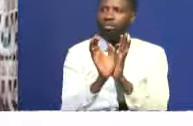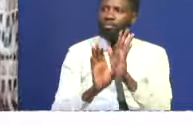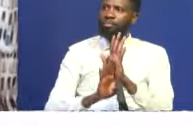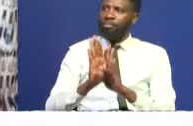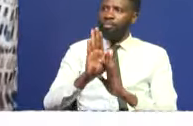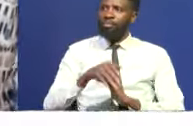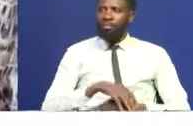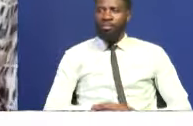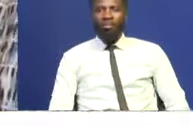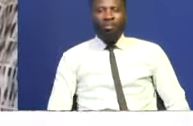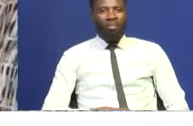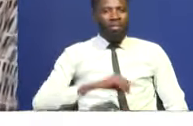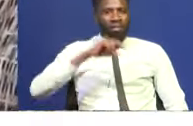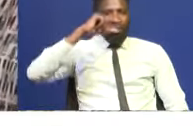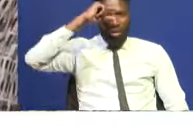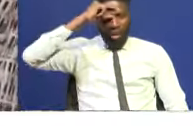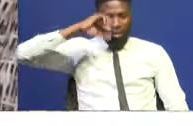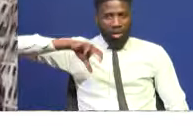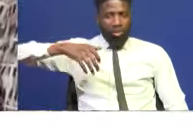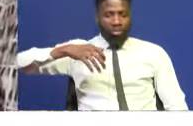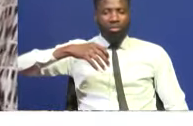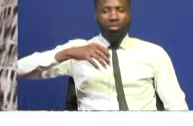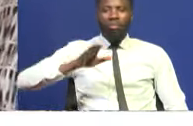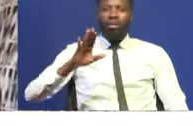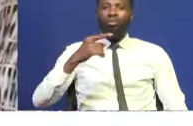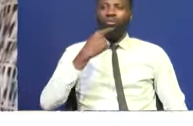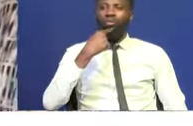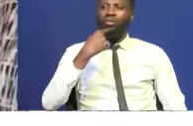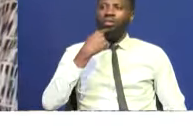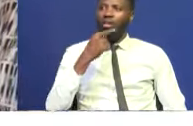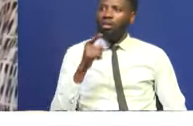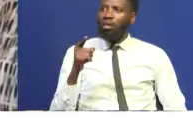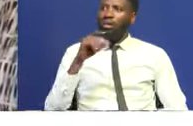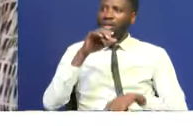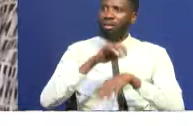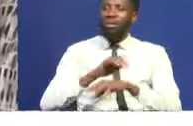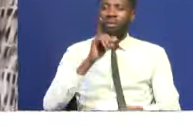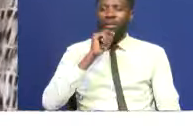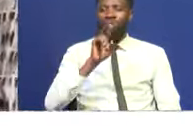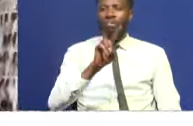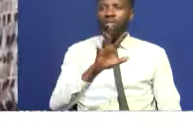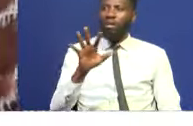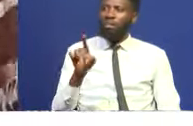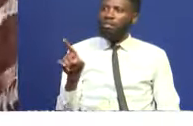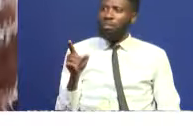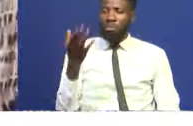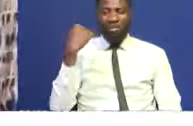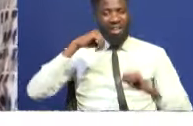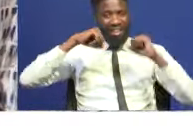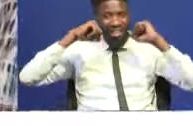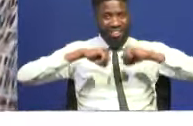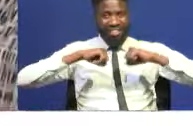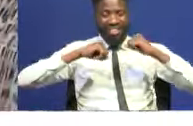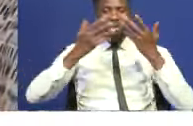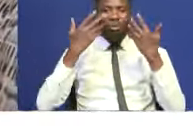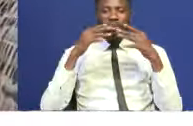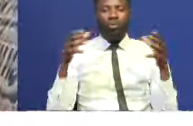government received 25 projects. And this is something that was agreed upon the leadership,